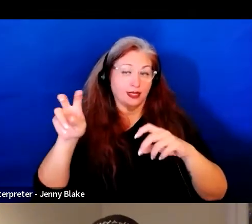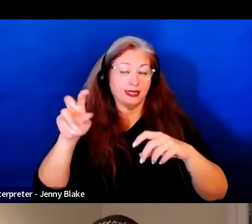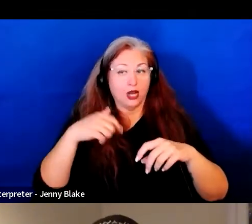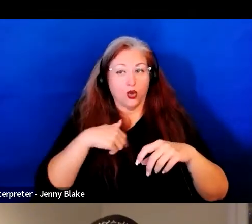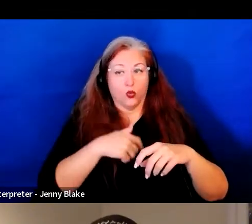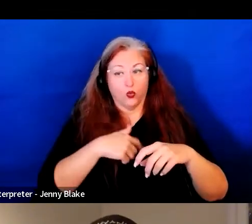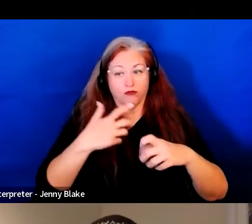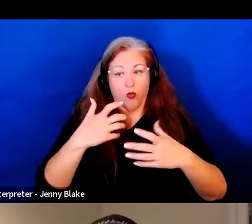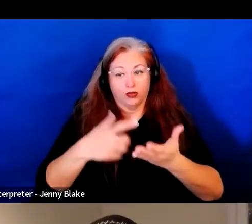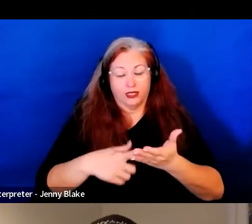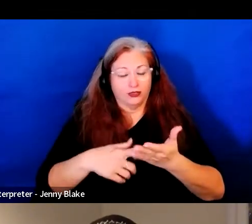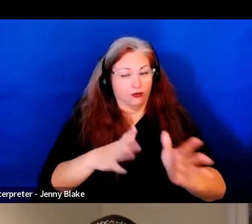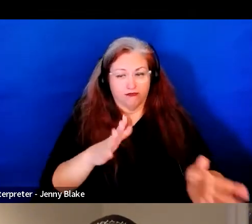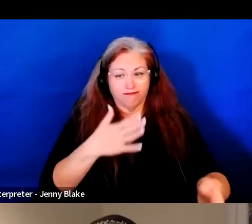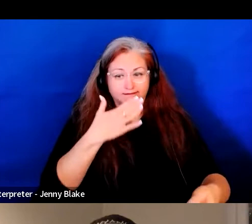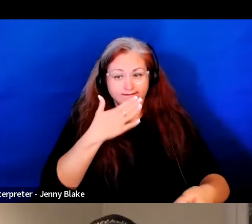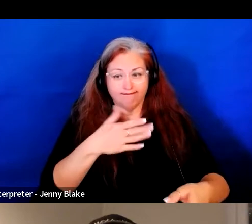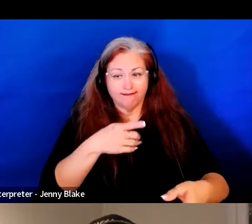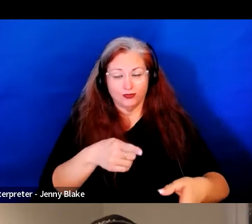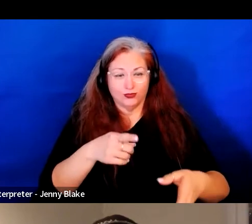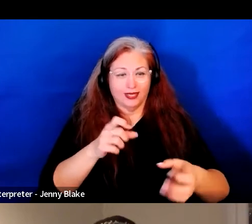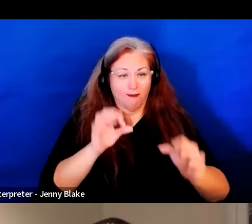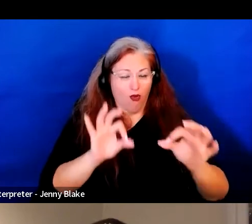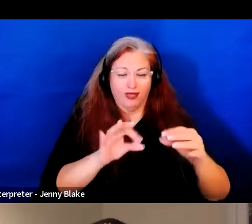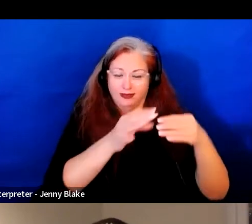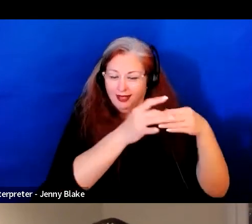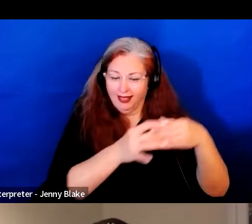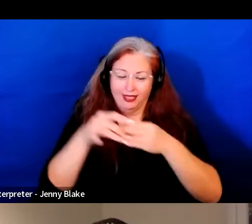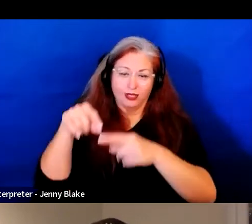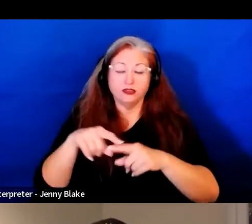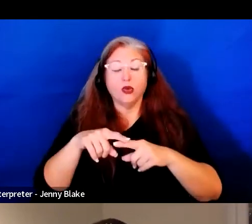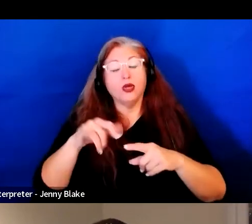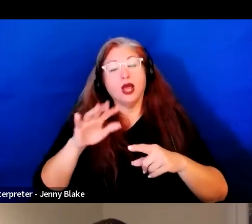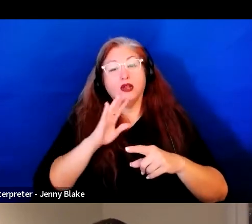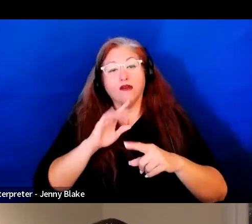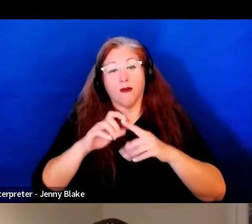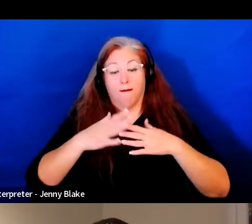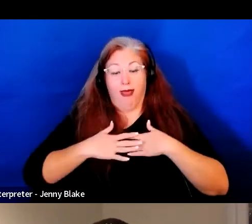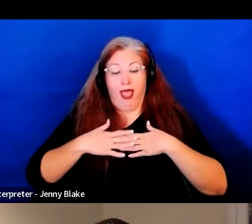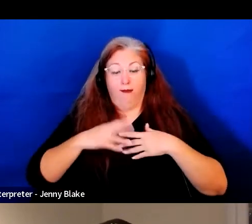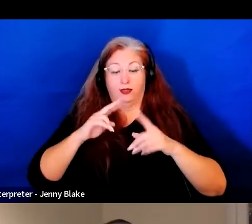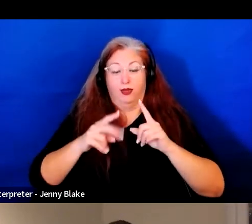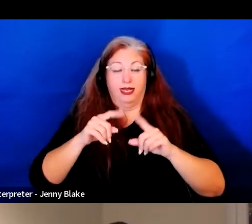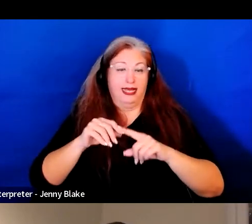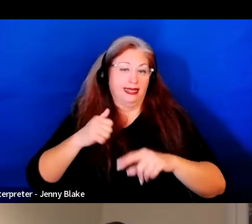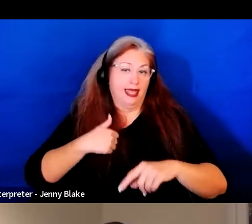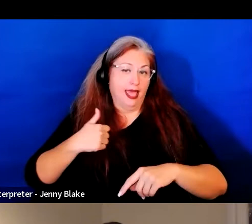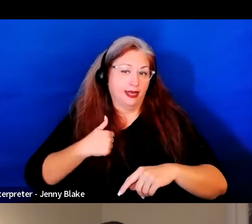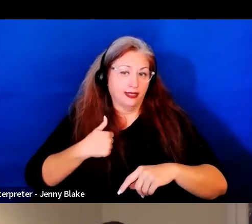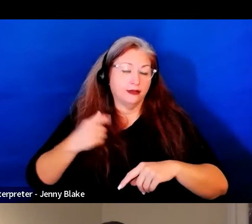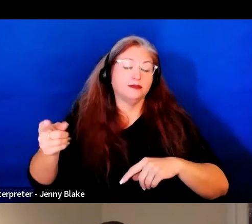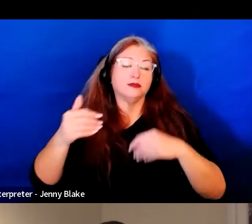to address. So I'm glad I can segue right into it. Speaking from my perspective in terms of Canada, we also